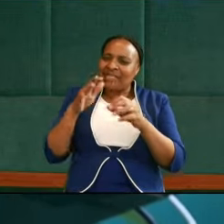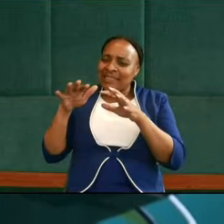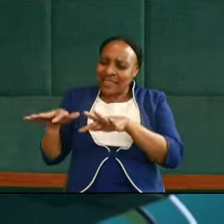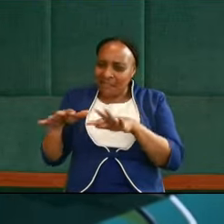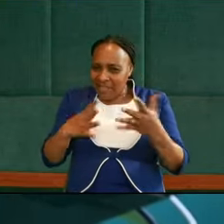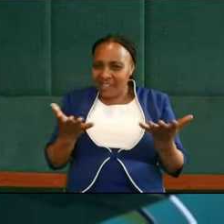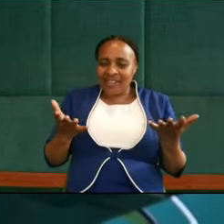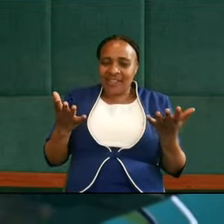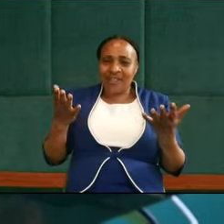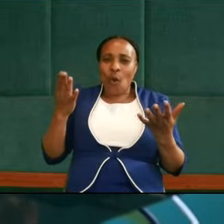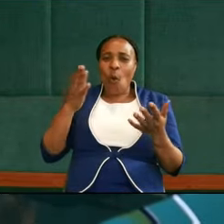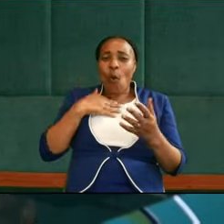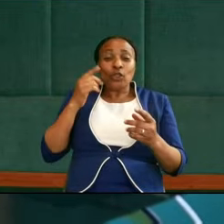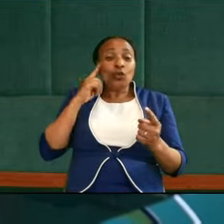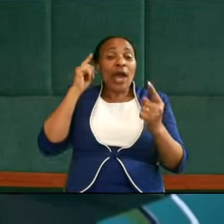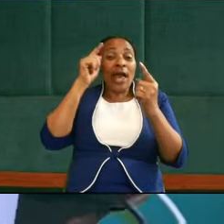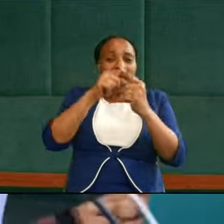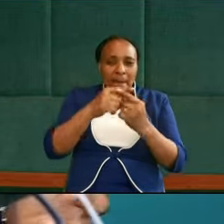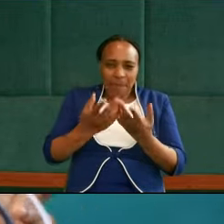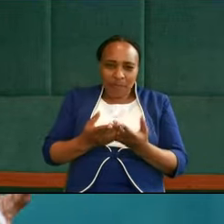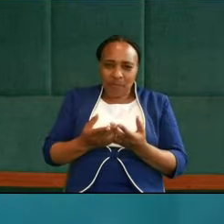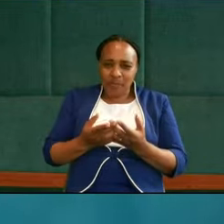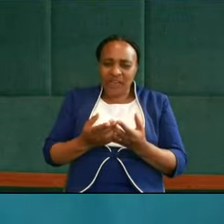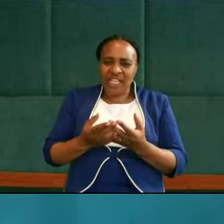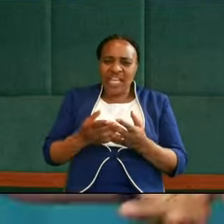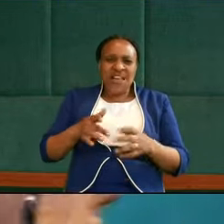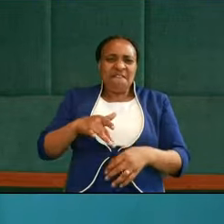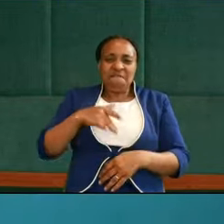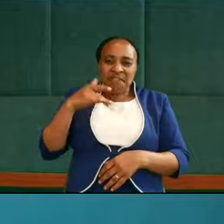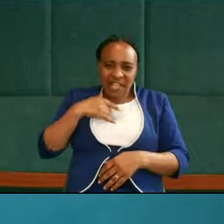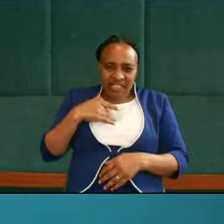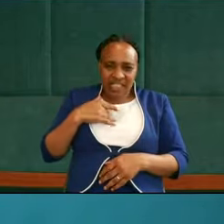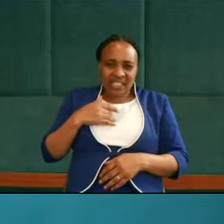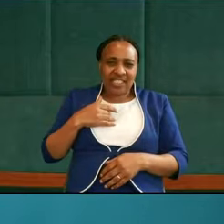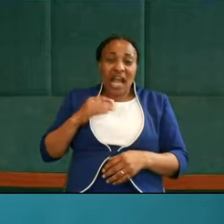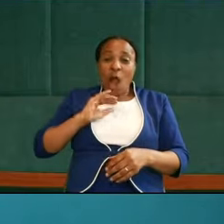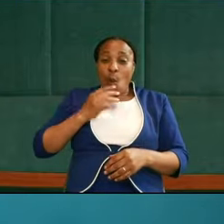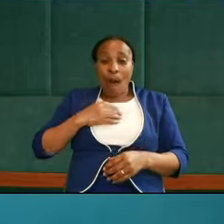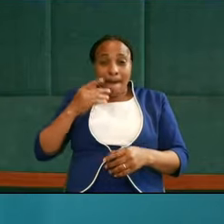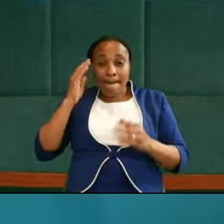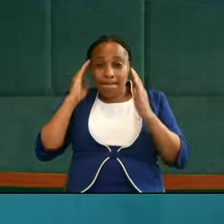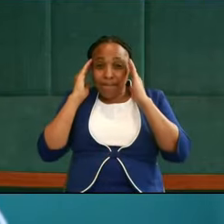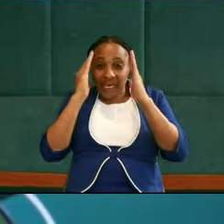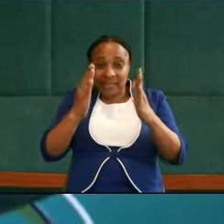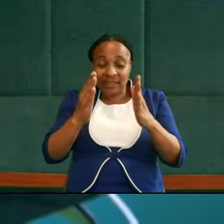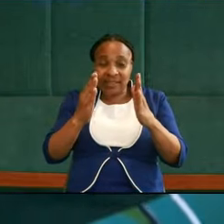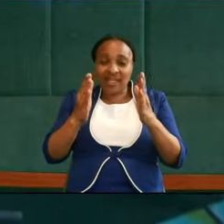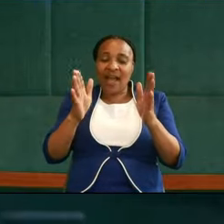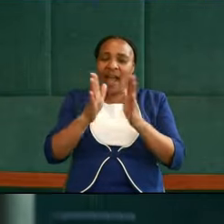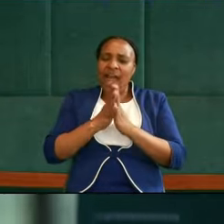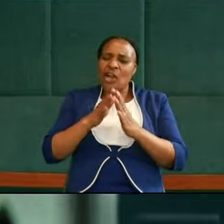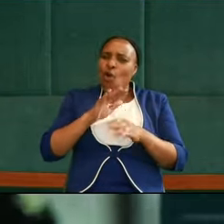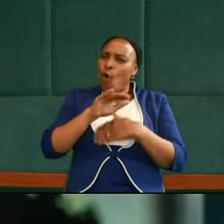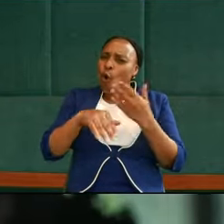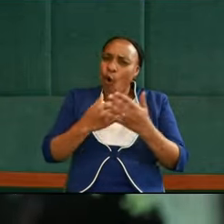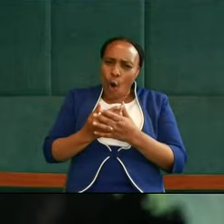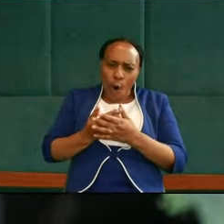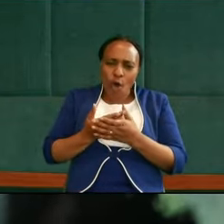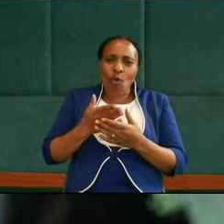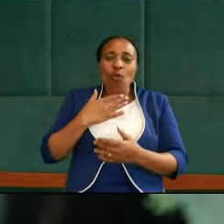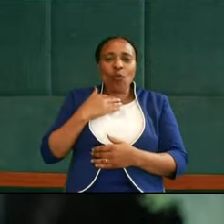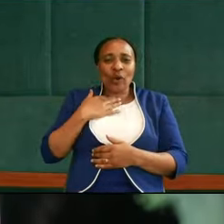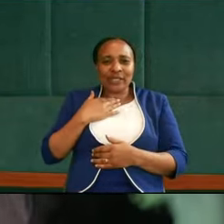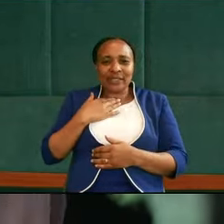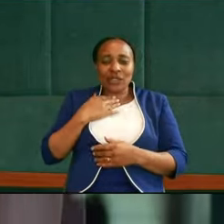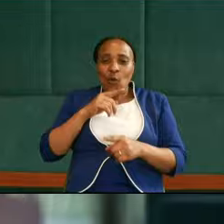He knows us comprehensively. He reads our feelings, intentions, and motivation. When we close the door, we make